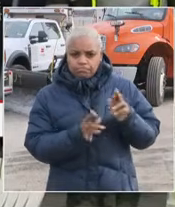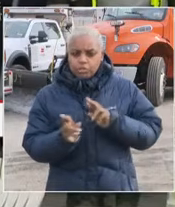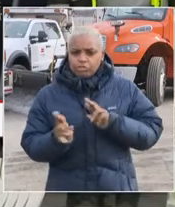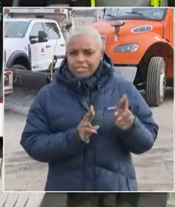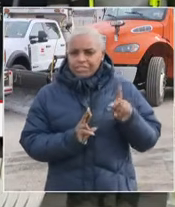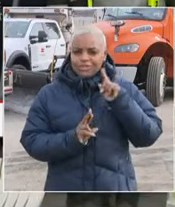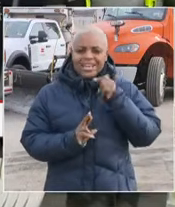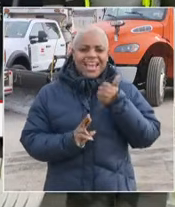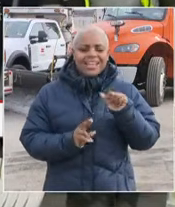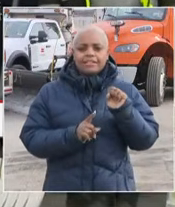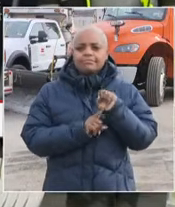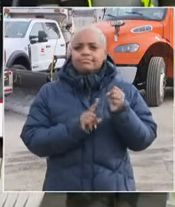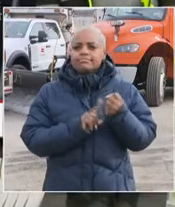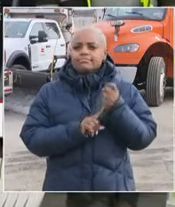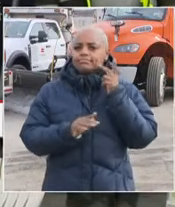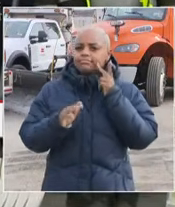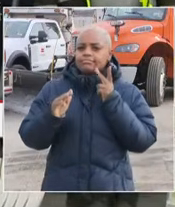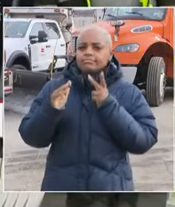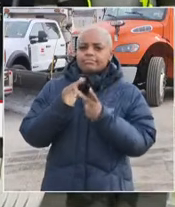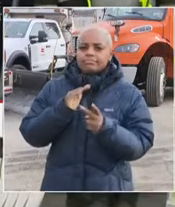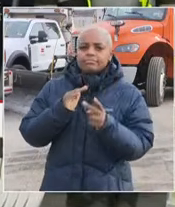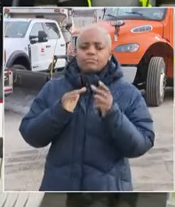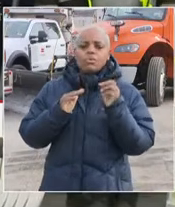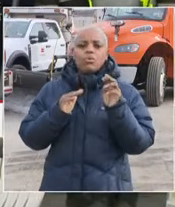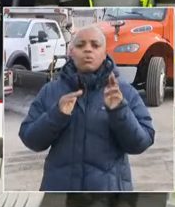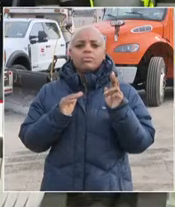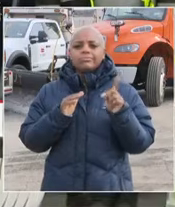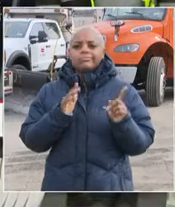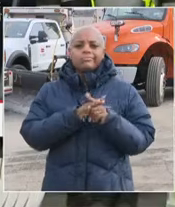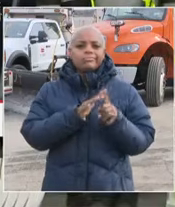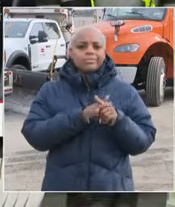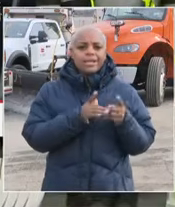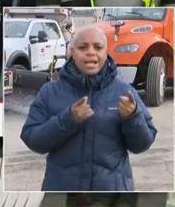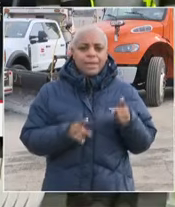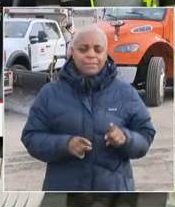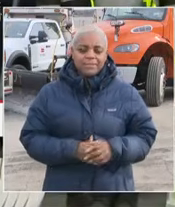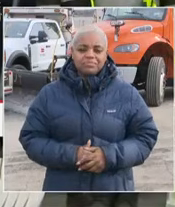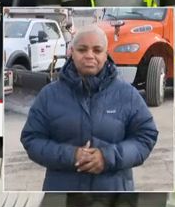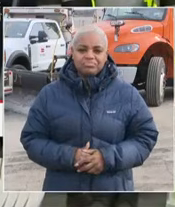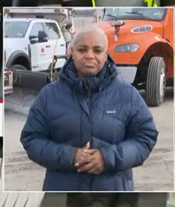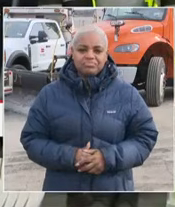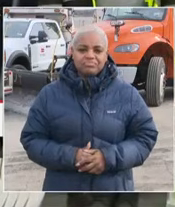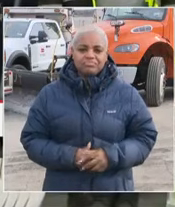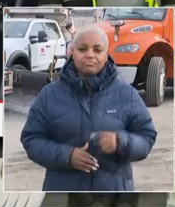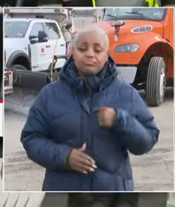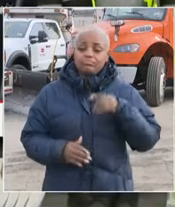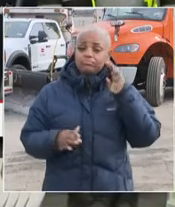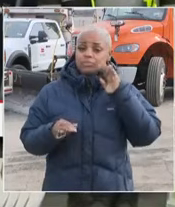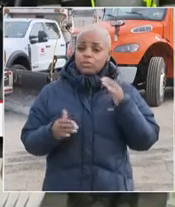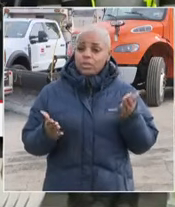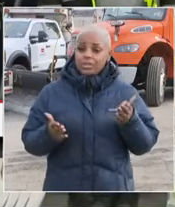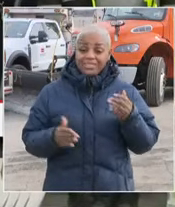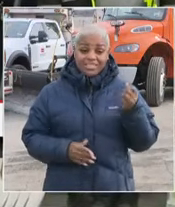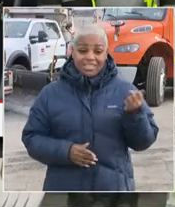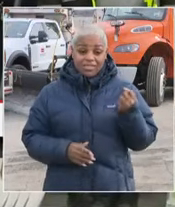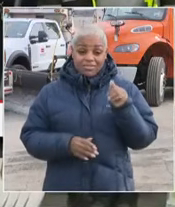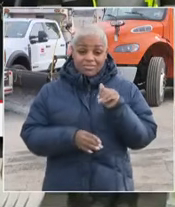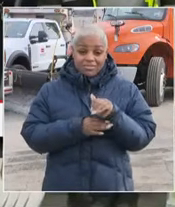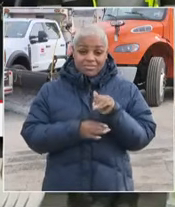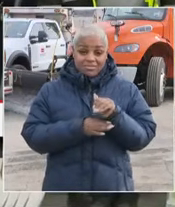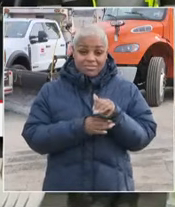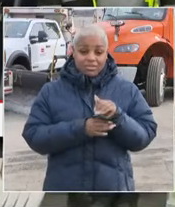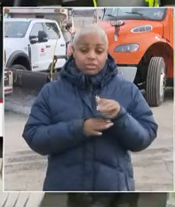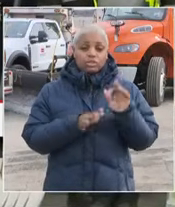forecast or conditions. We expect snow to begin Saturday evening. It will